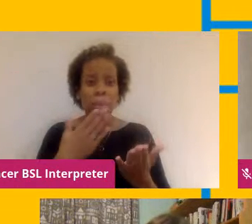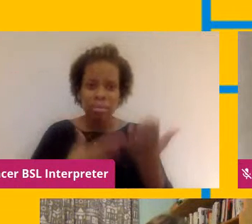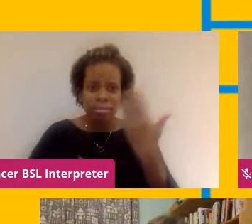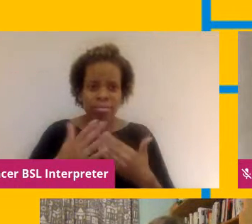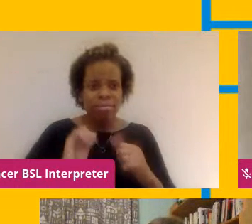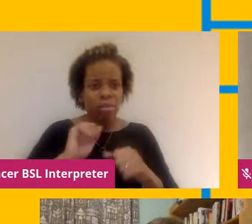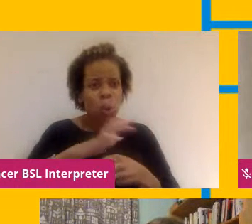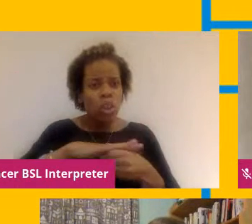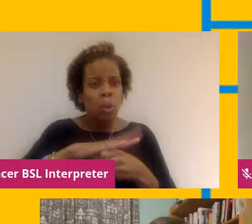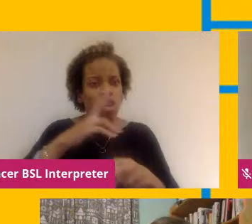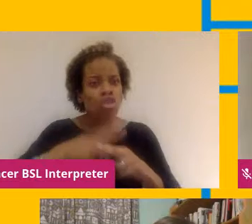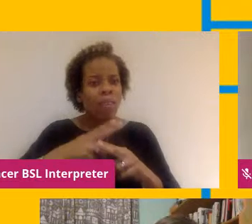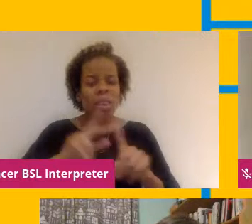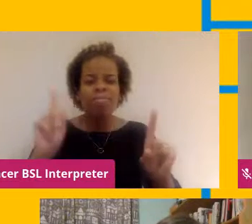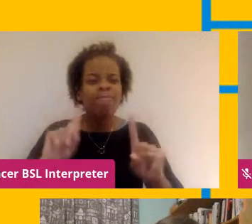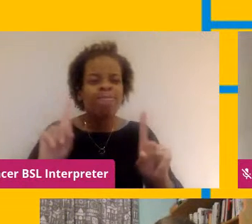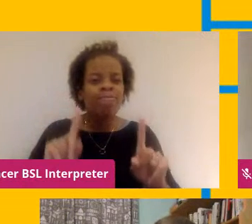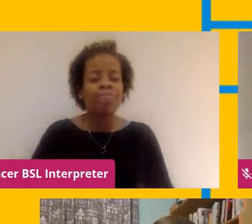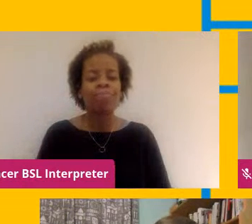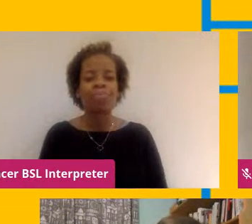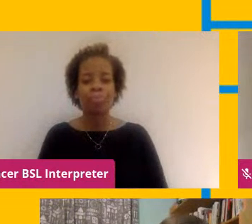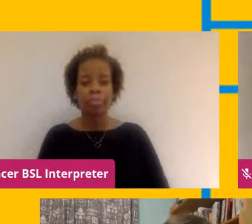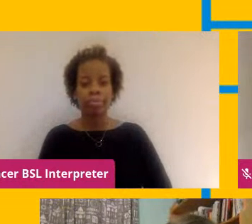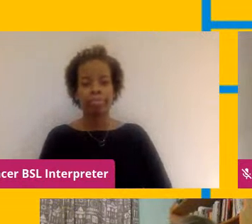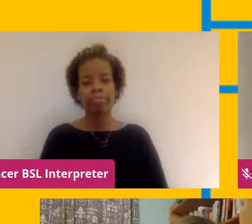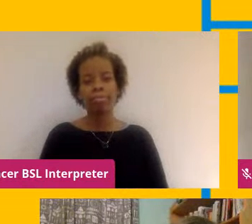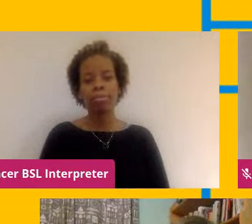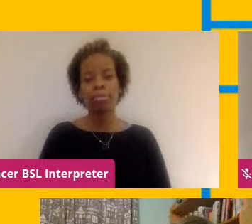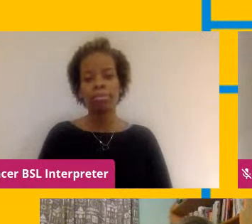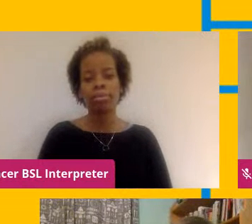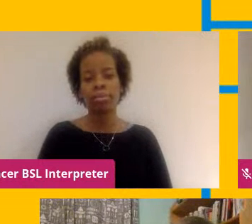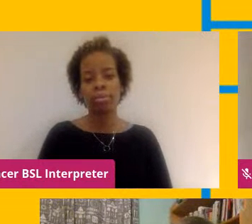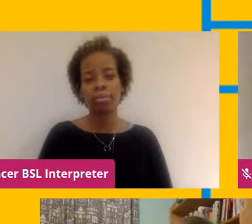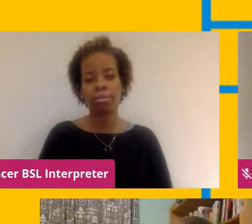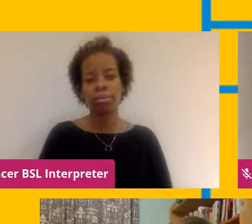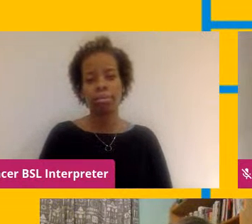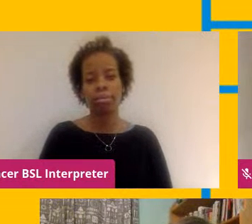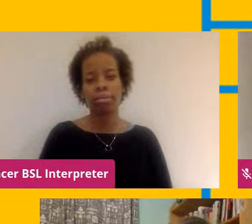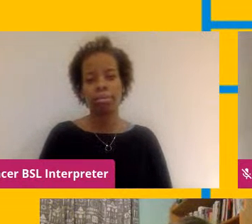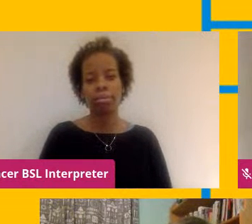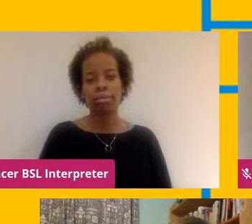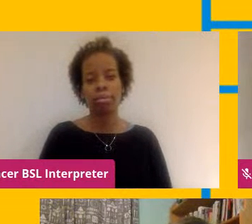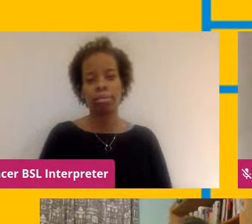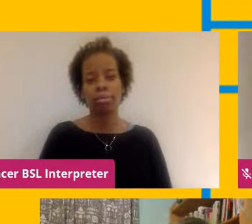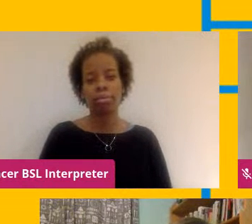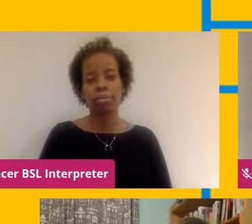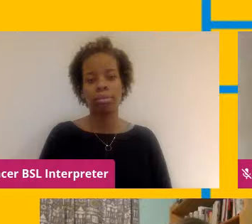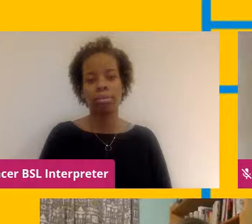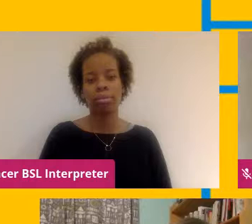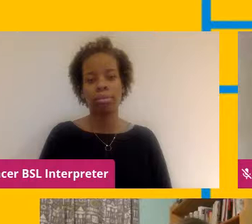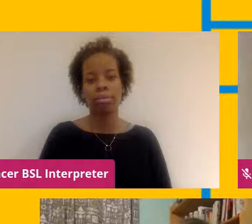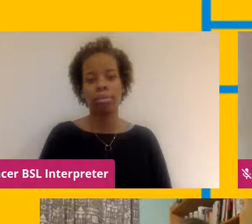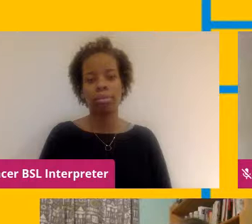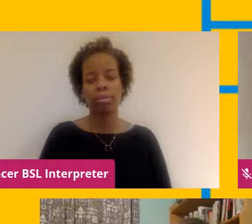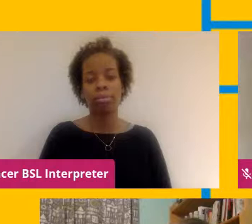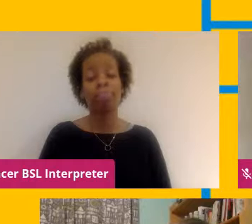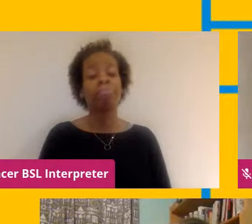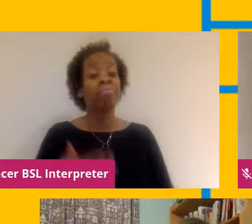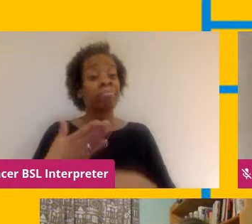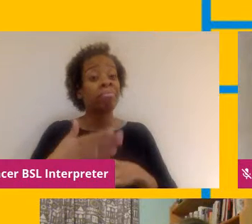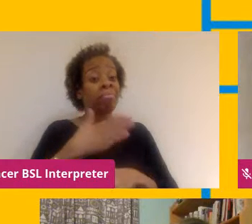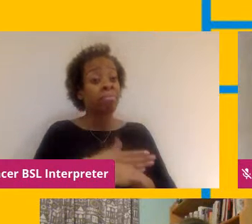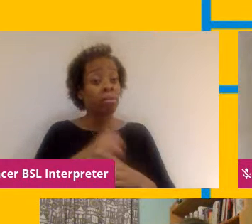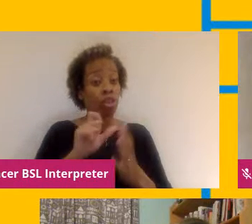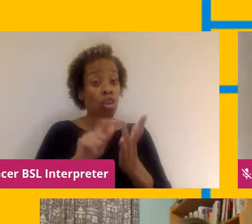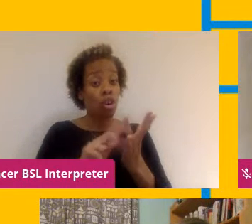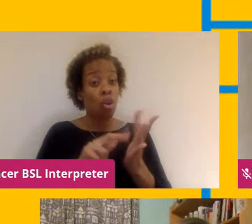Yeah, so we have spent quite a long time, I mean, long predating COVID, sort of nagging